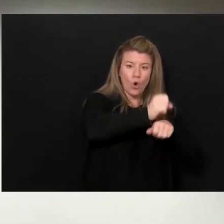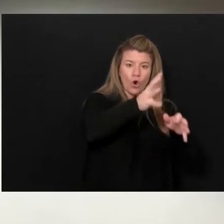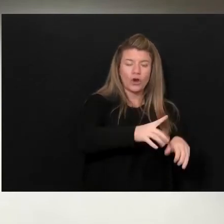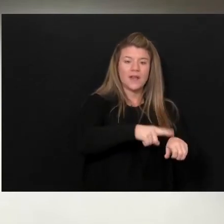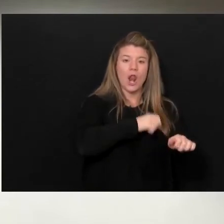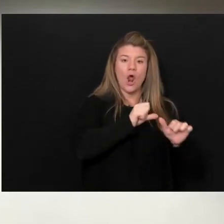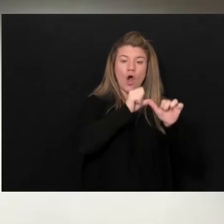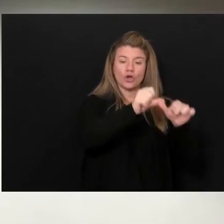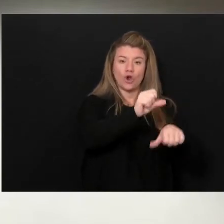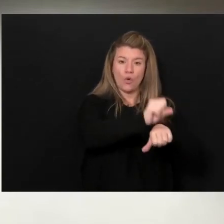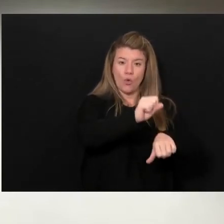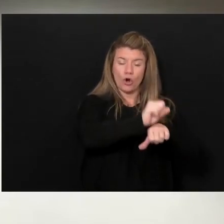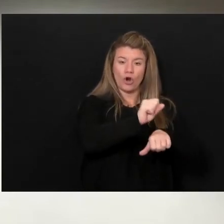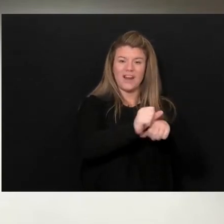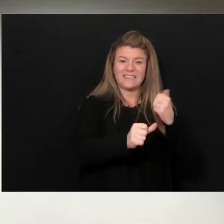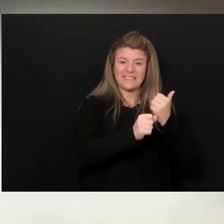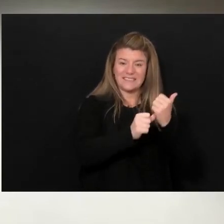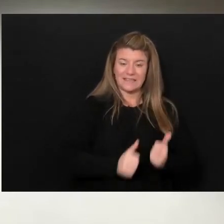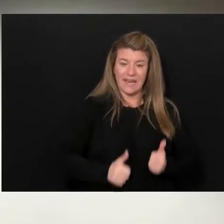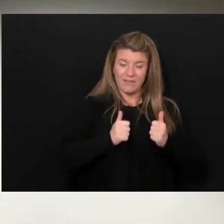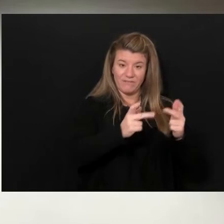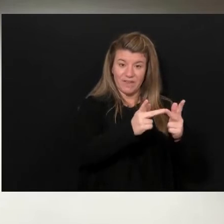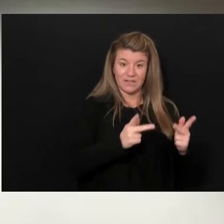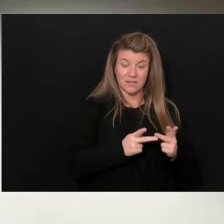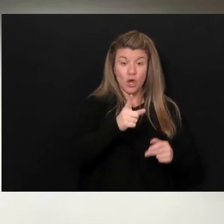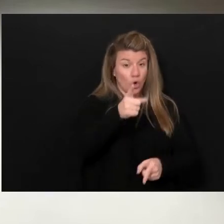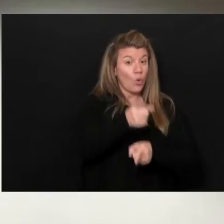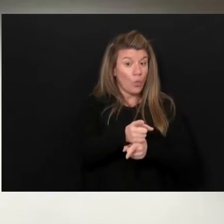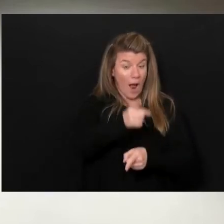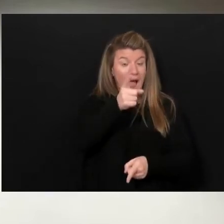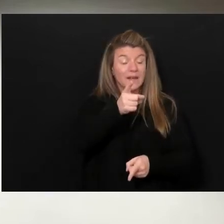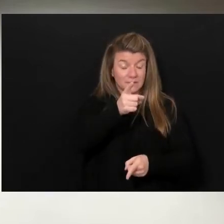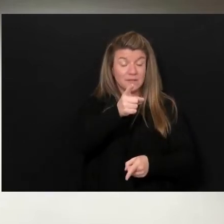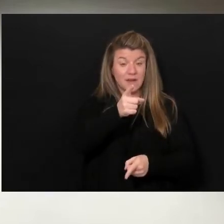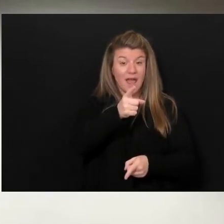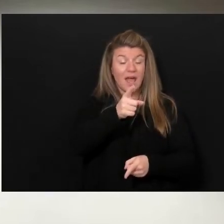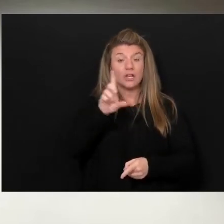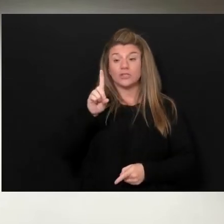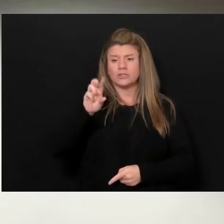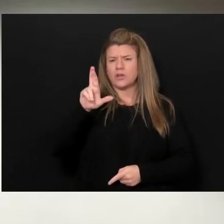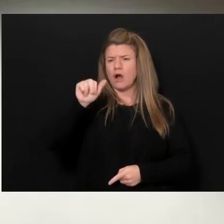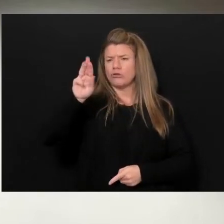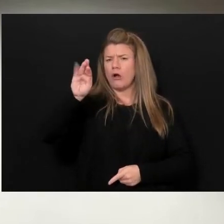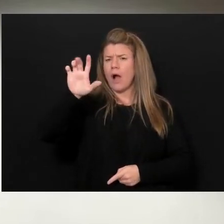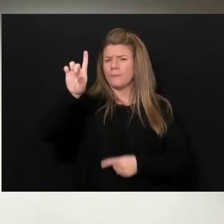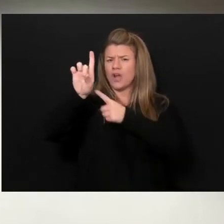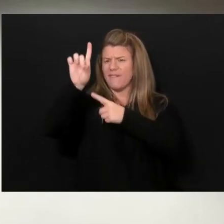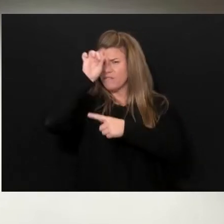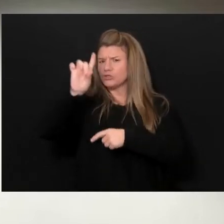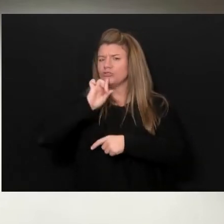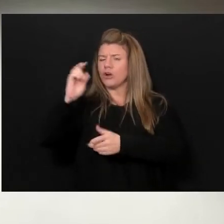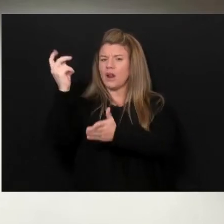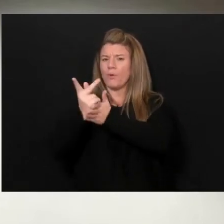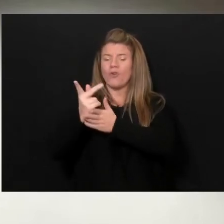long-term care and assisted living facilities. You are correct that I believe Dr. Amjad could validate